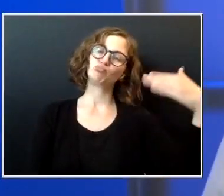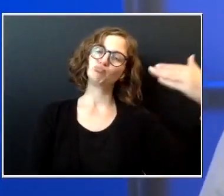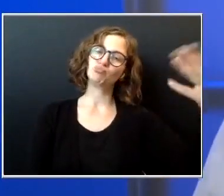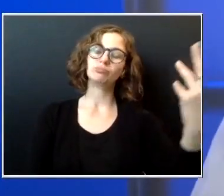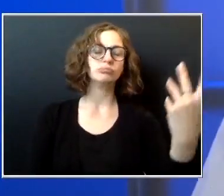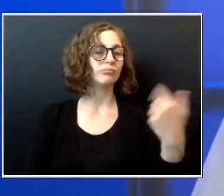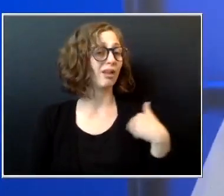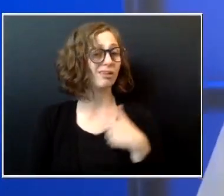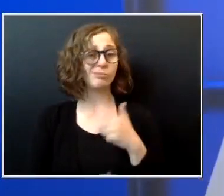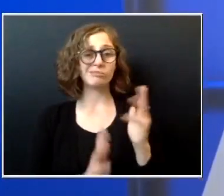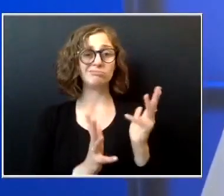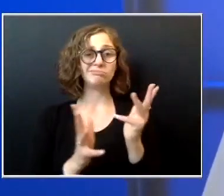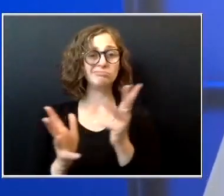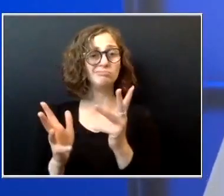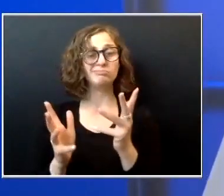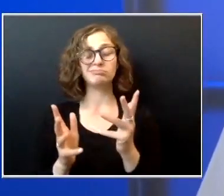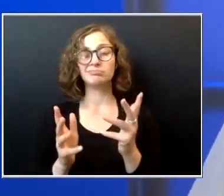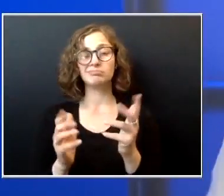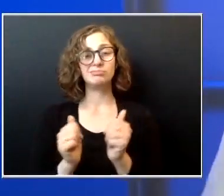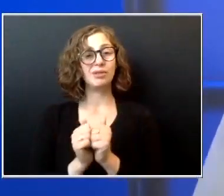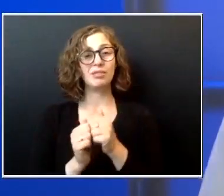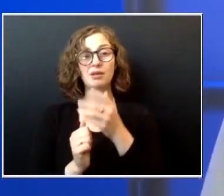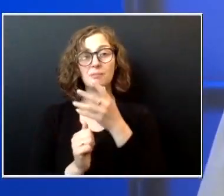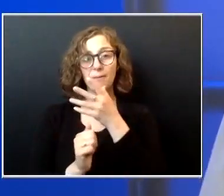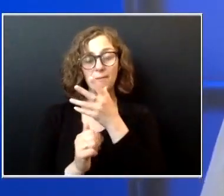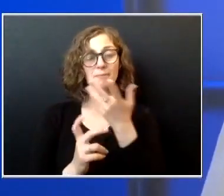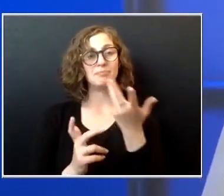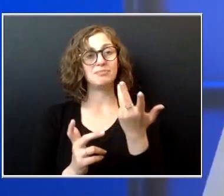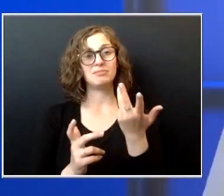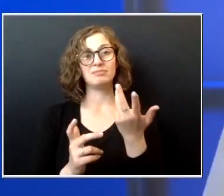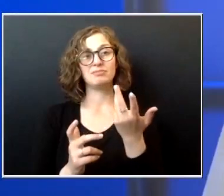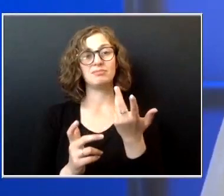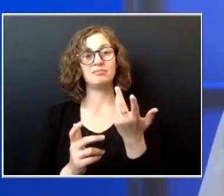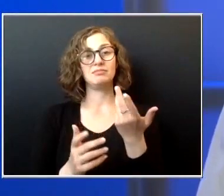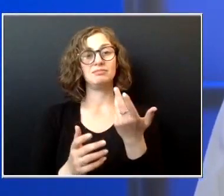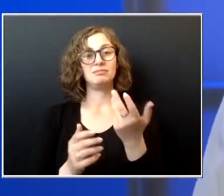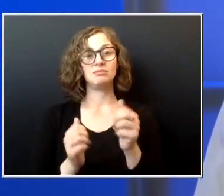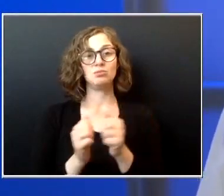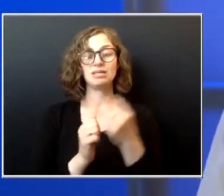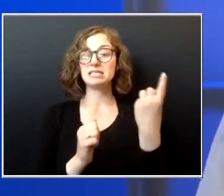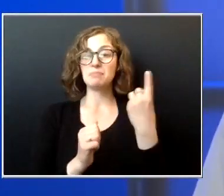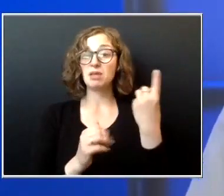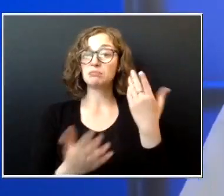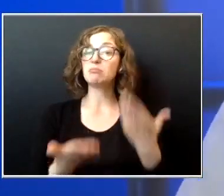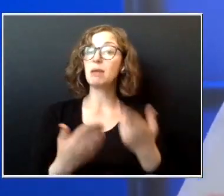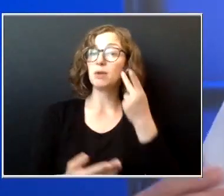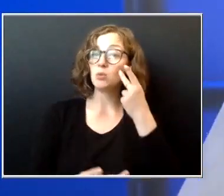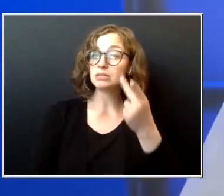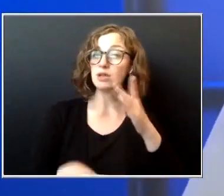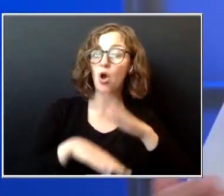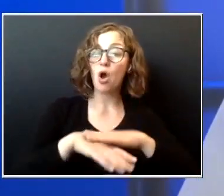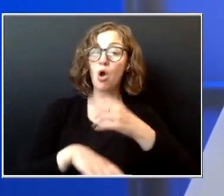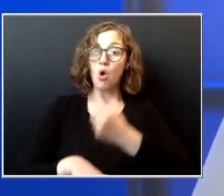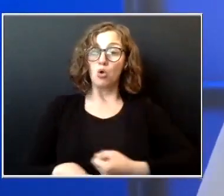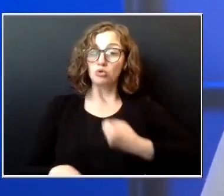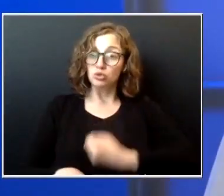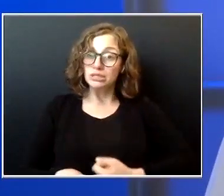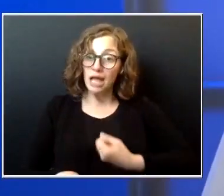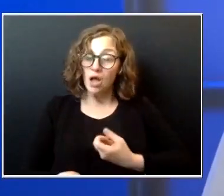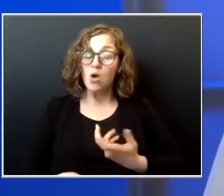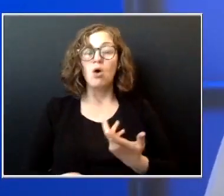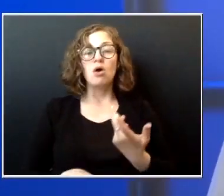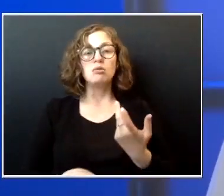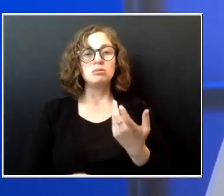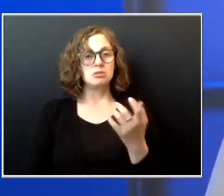with moms with maybe something that's seen on an ultrasound, for instance. And that can be, it's a very